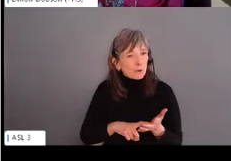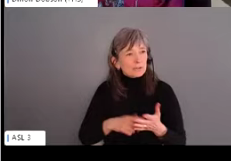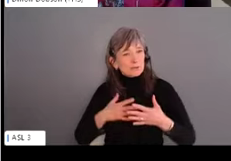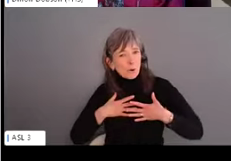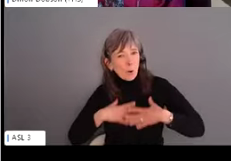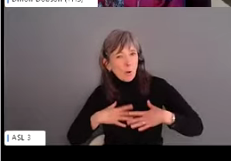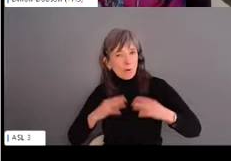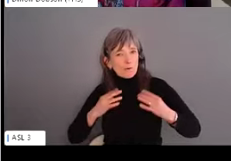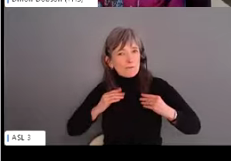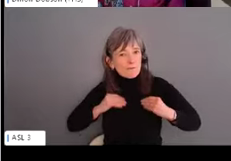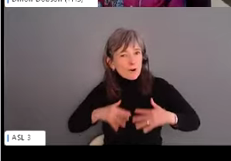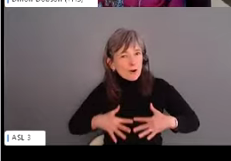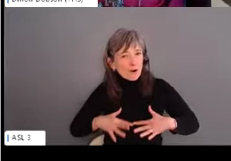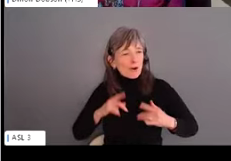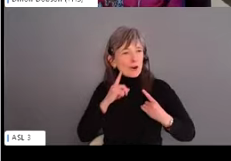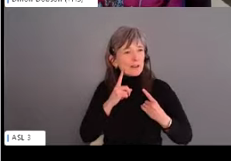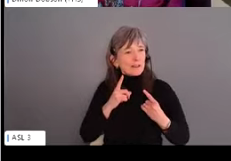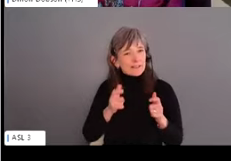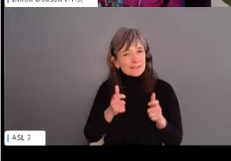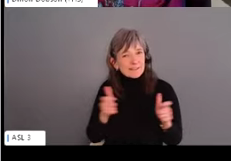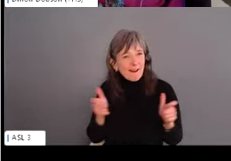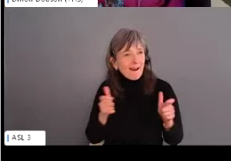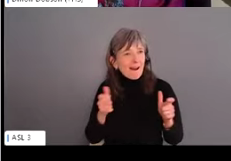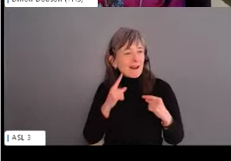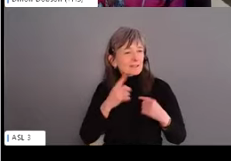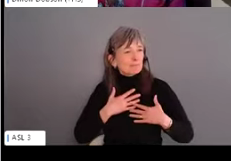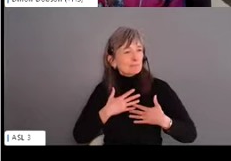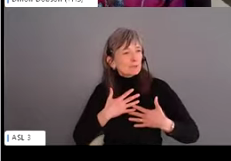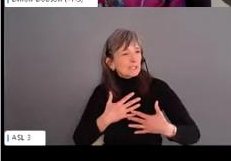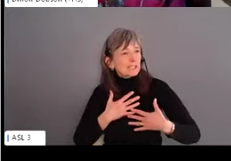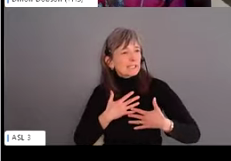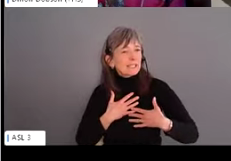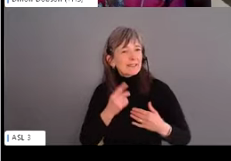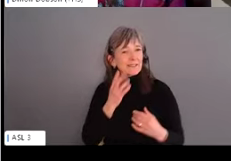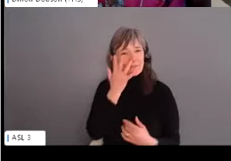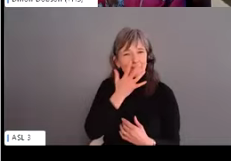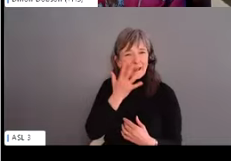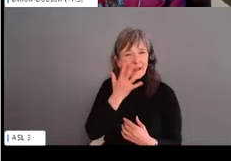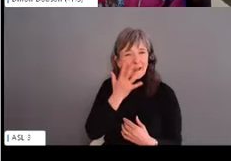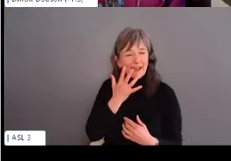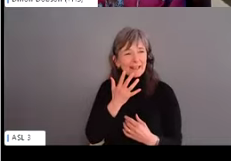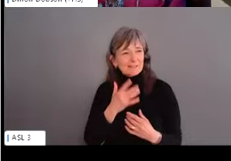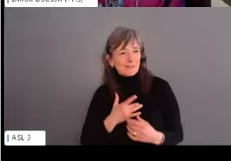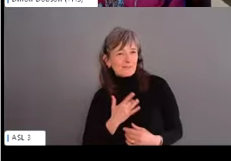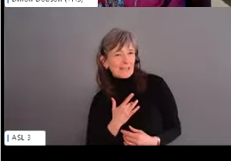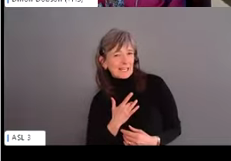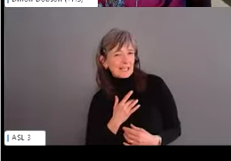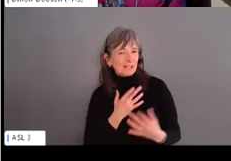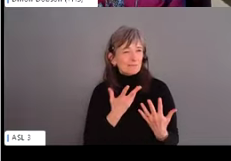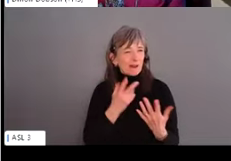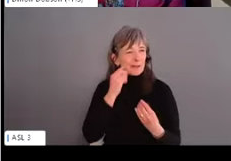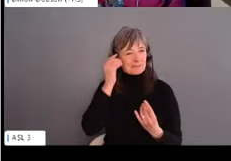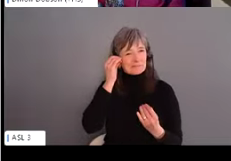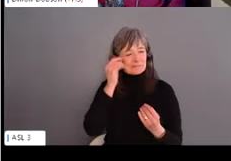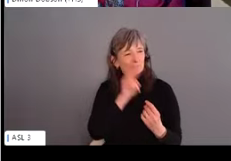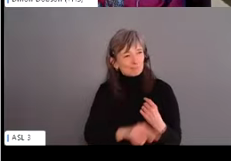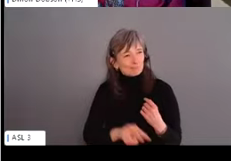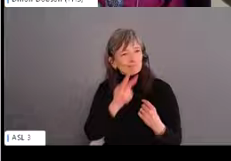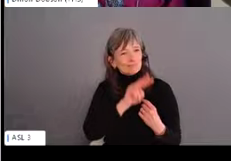the demeanor, maybe the size and maybe breed, or anything else. Any other reflections that you might have?